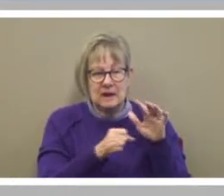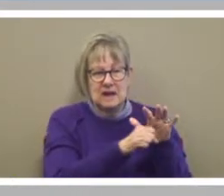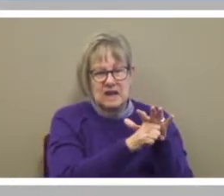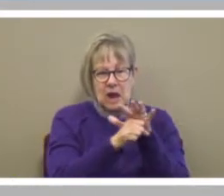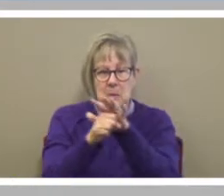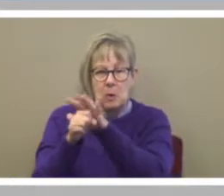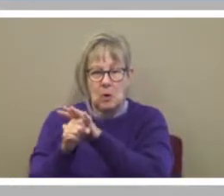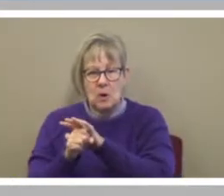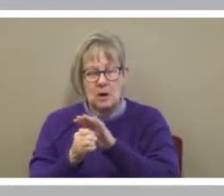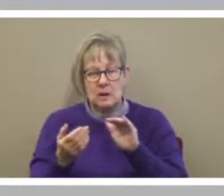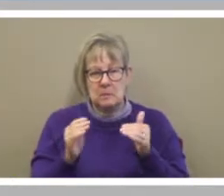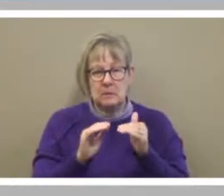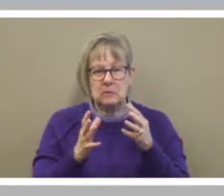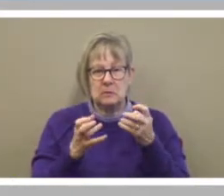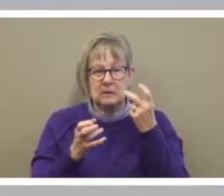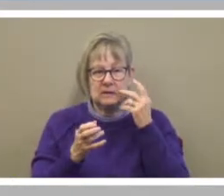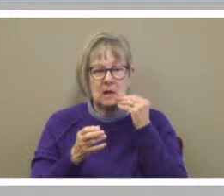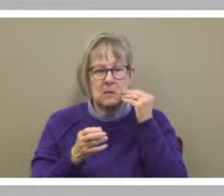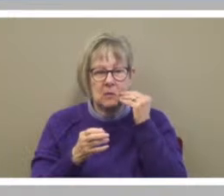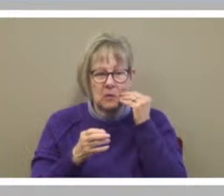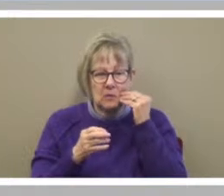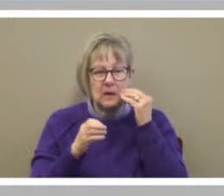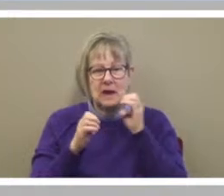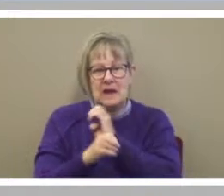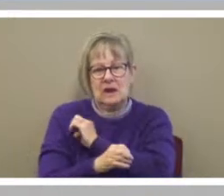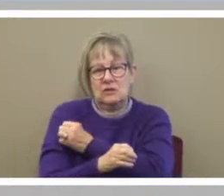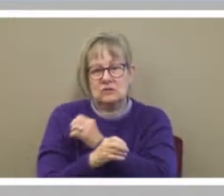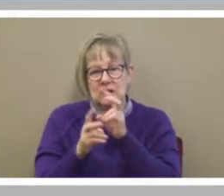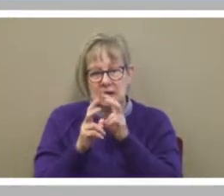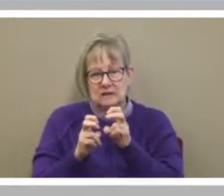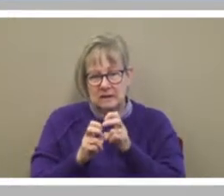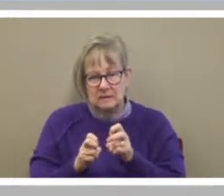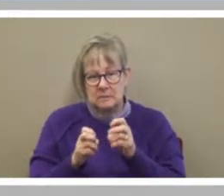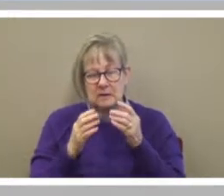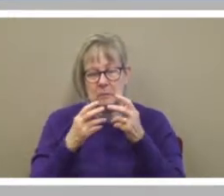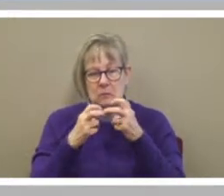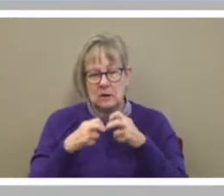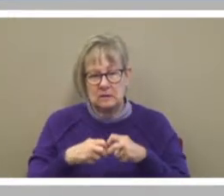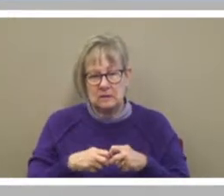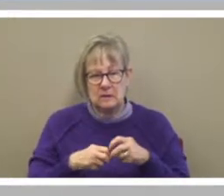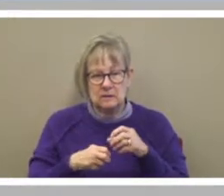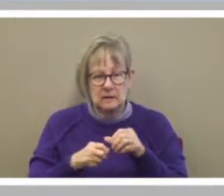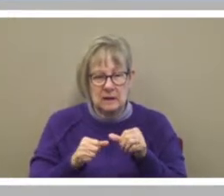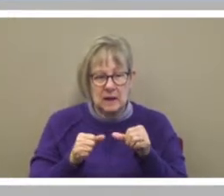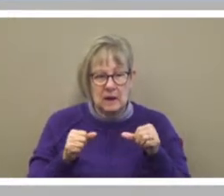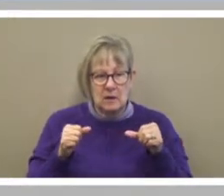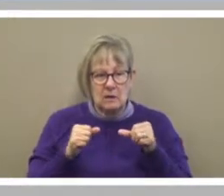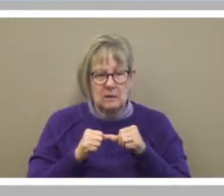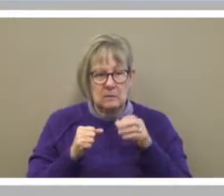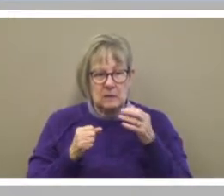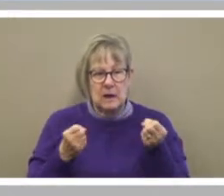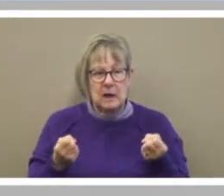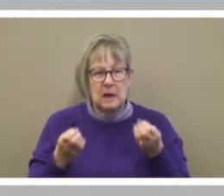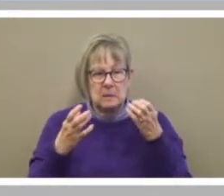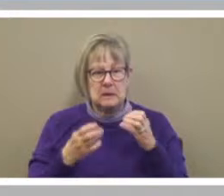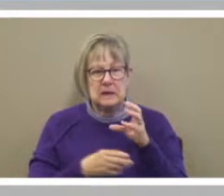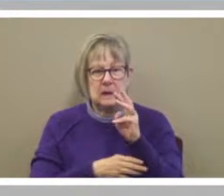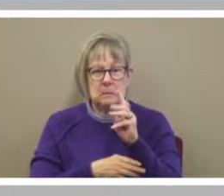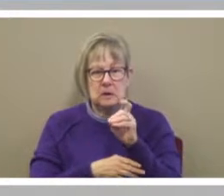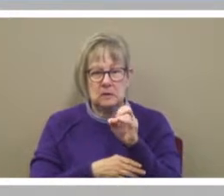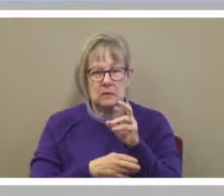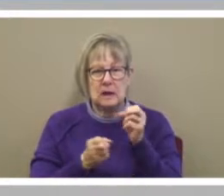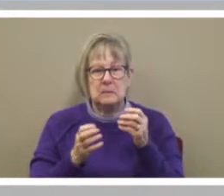one is the home energy analysis. But here what it does is it breaks down the optimization areas by the number of meters and then how many people